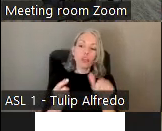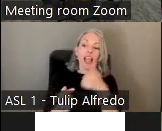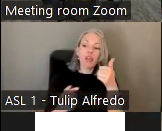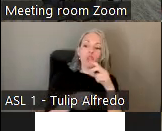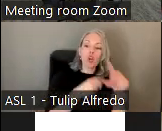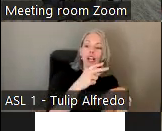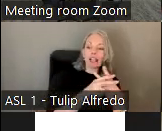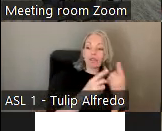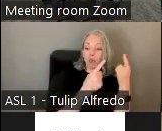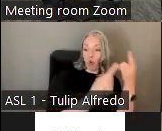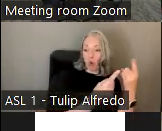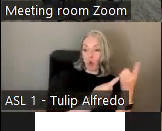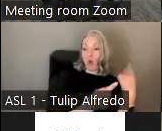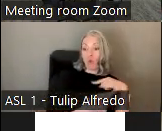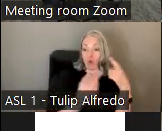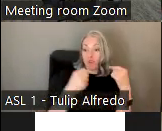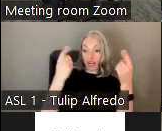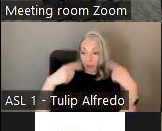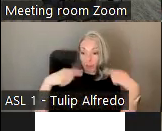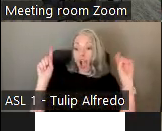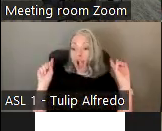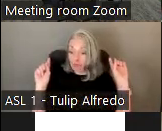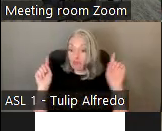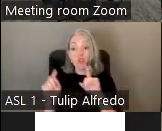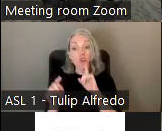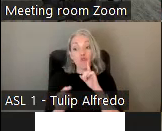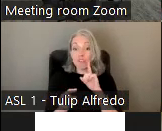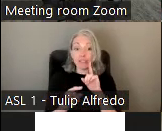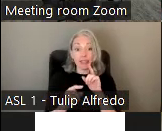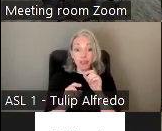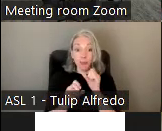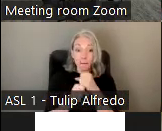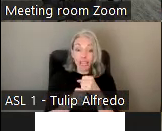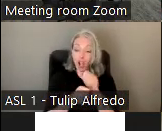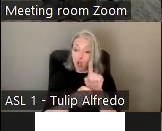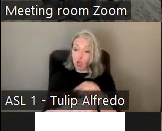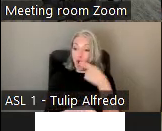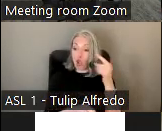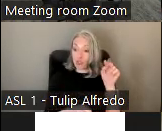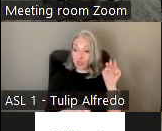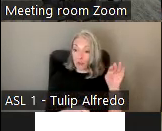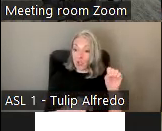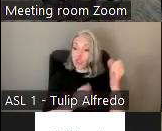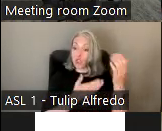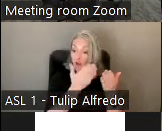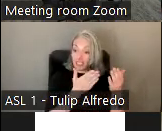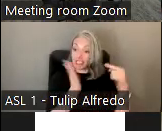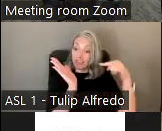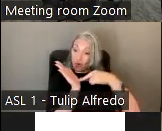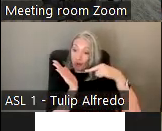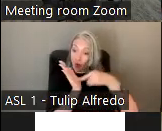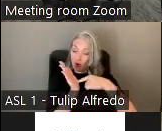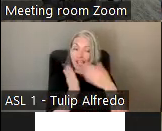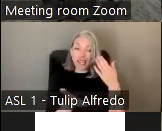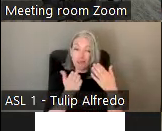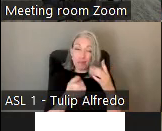we're trying to achieve, which is to really just make long-term services affordable for people. And there might be a different eligibility